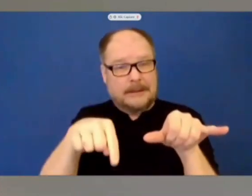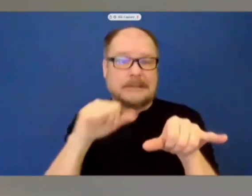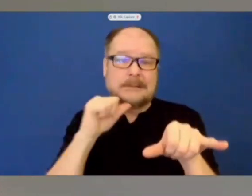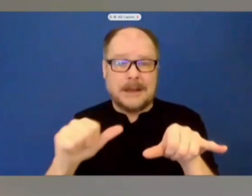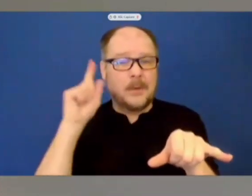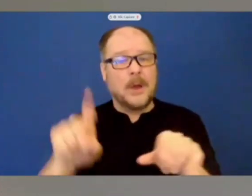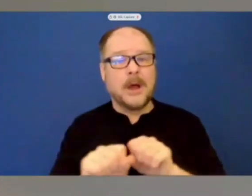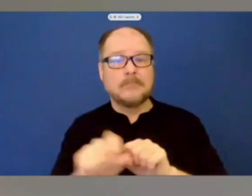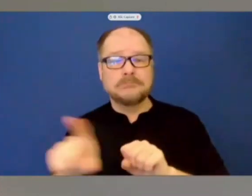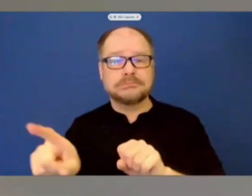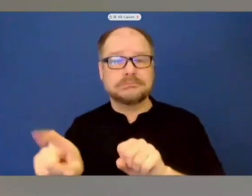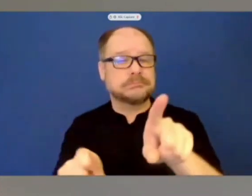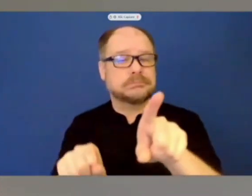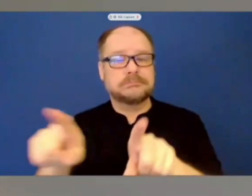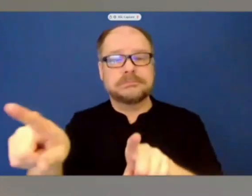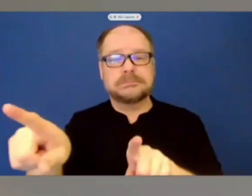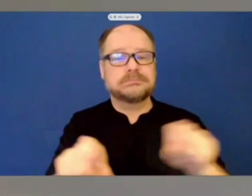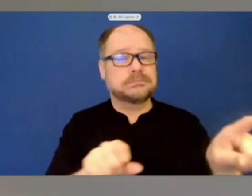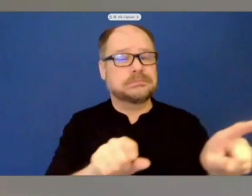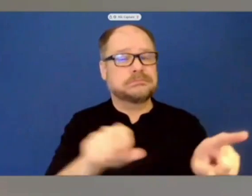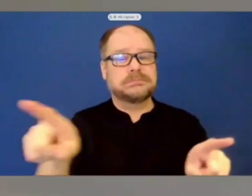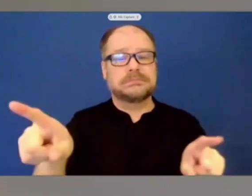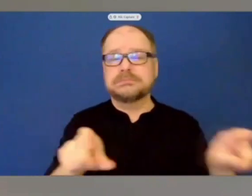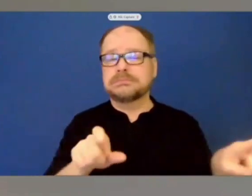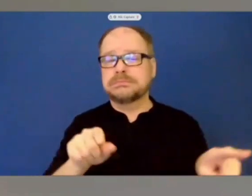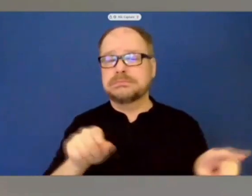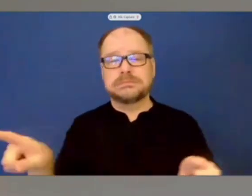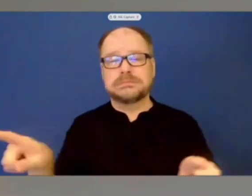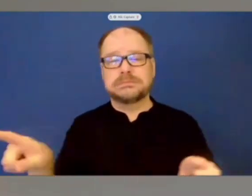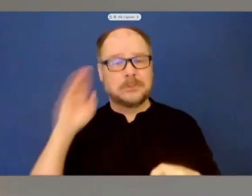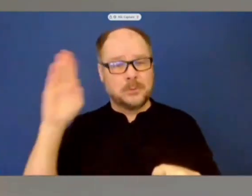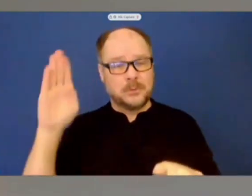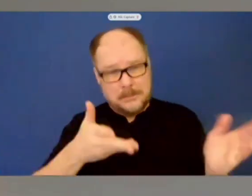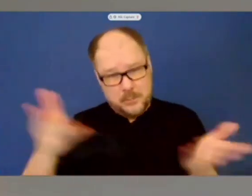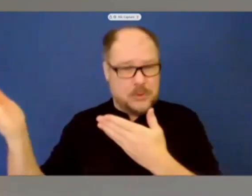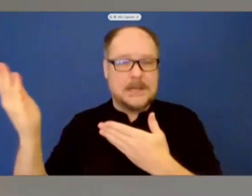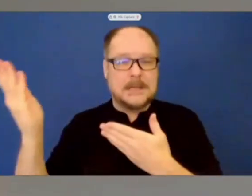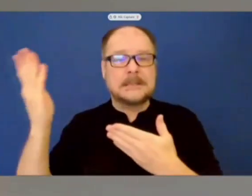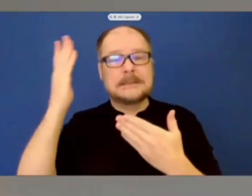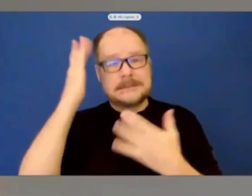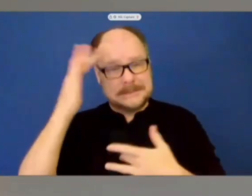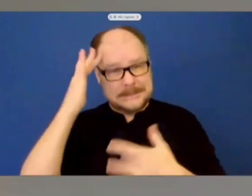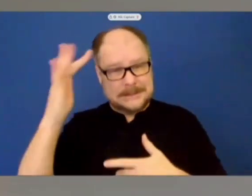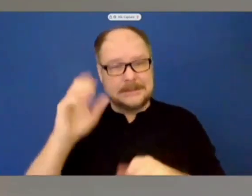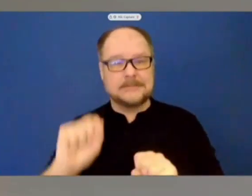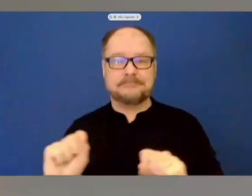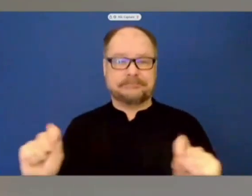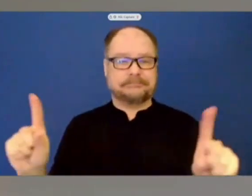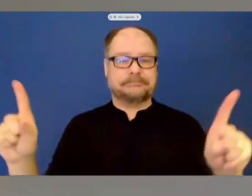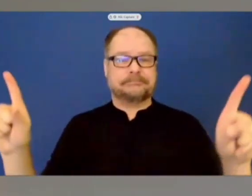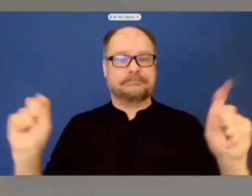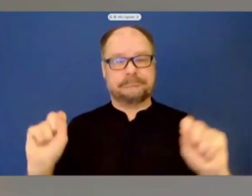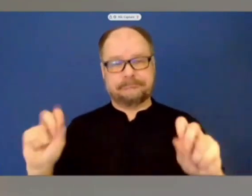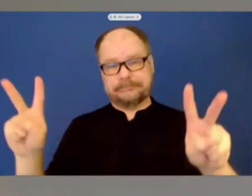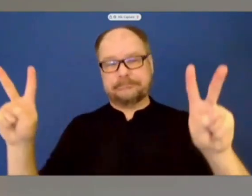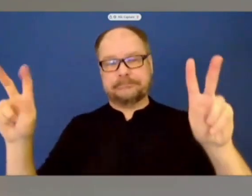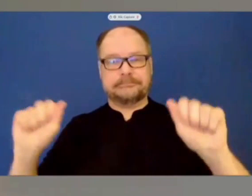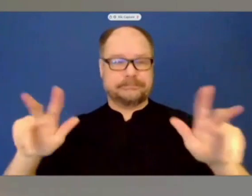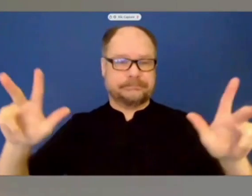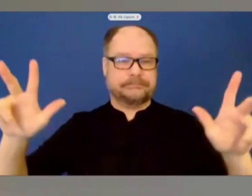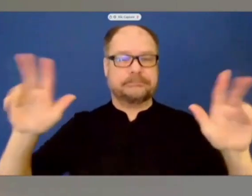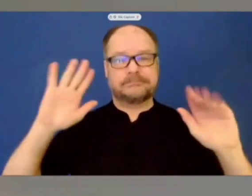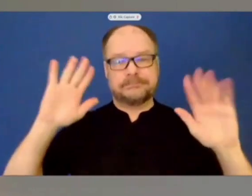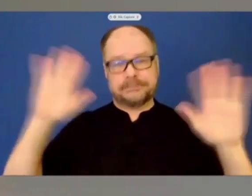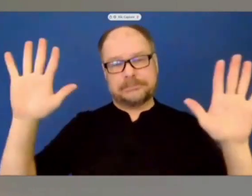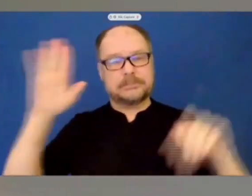look for locations outside of the property in the bigger community. And that is, you know, that's what brings it to a public